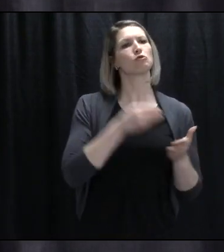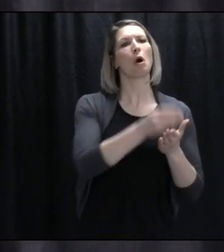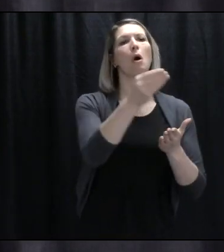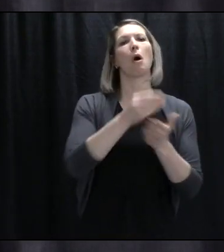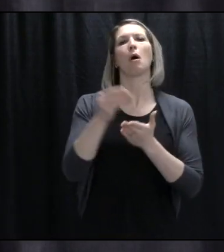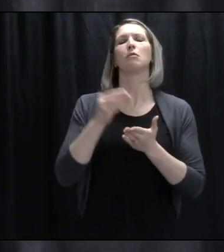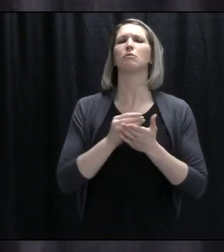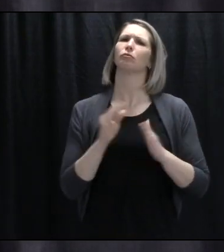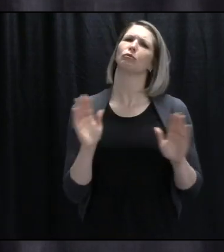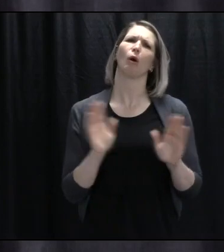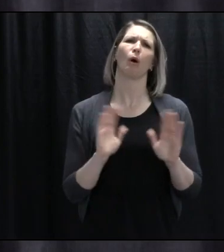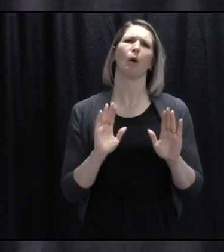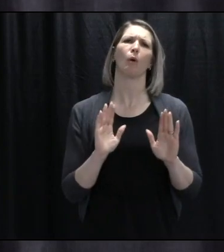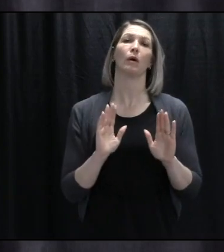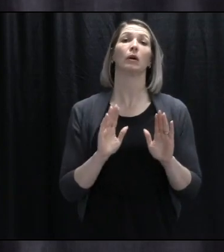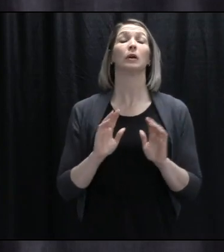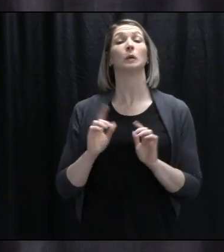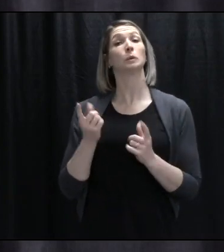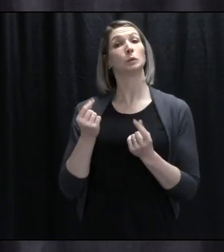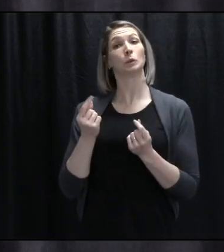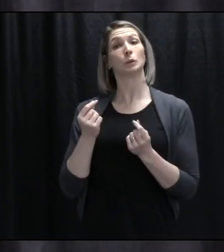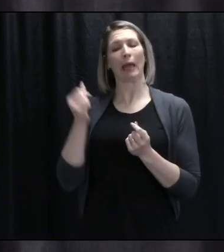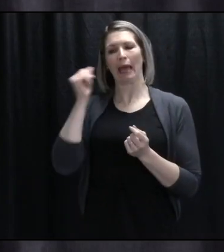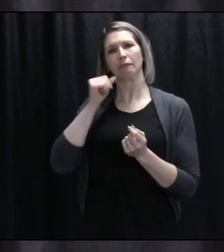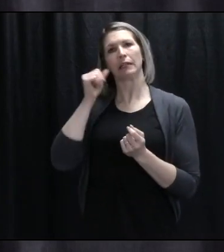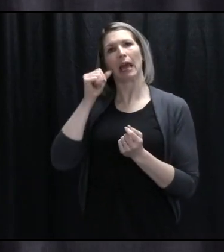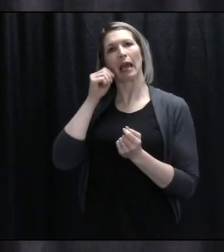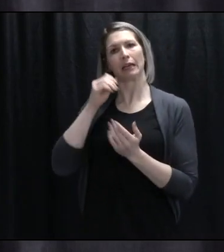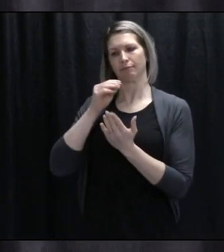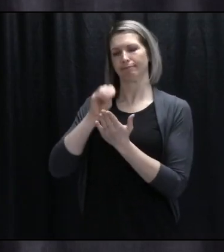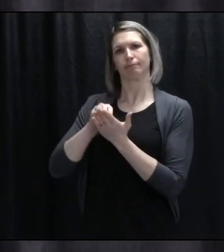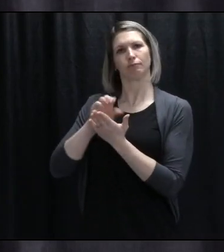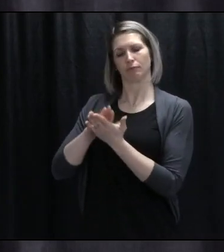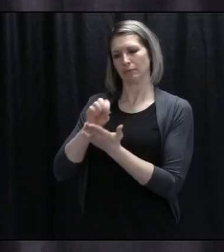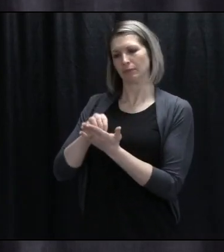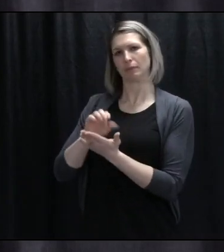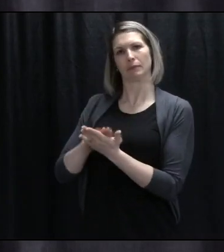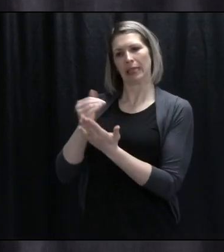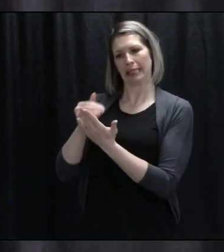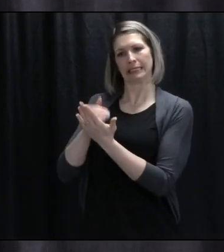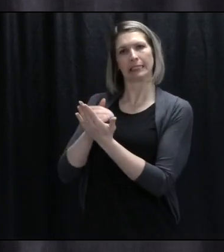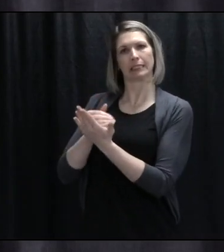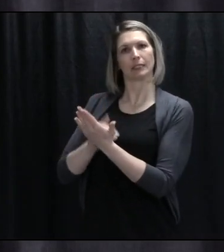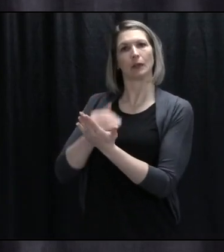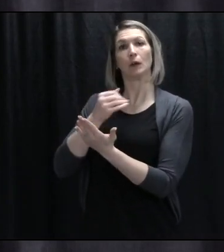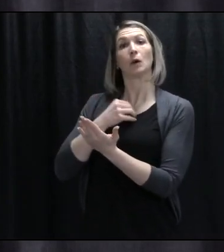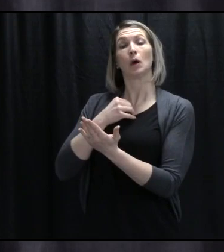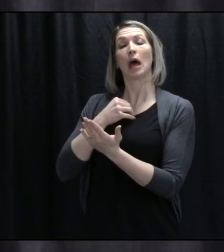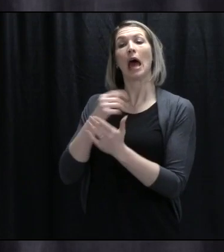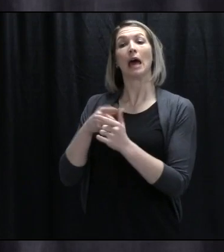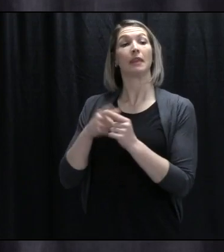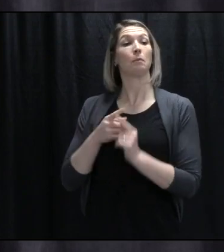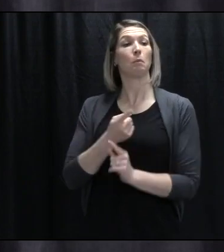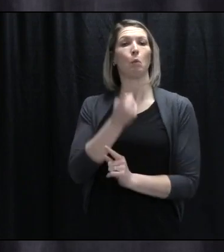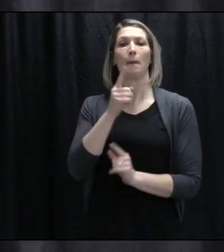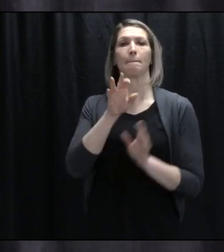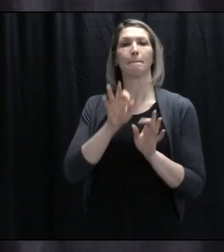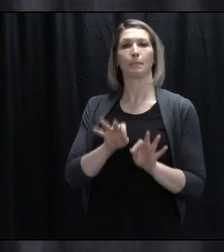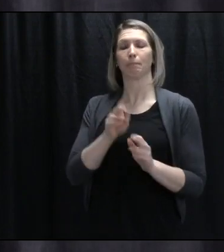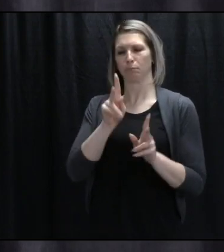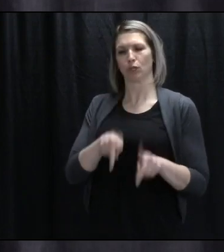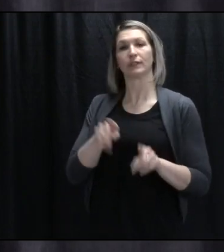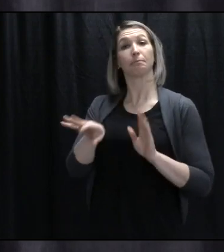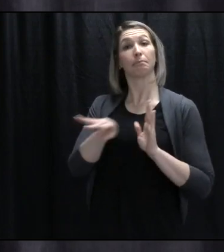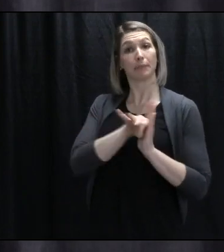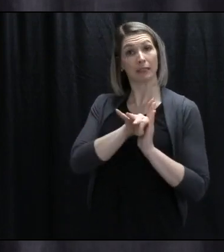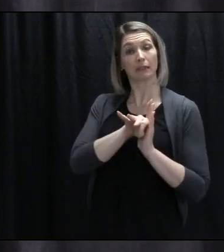it. Make a list of things you need and have an adult in your household go once a week to pick them up. For parents who